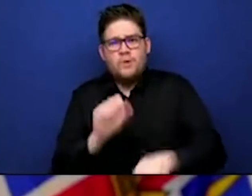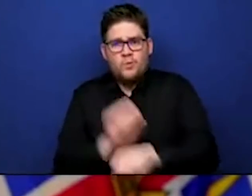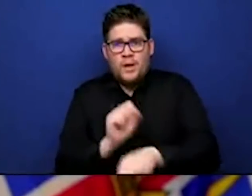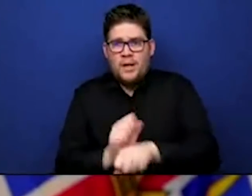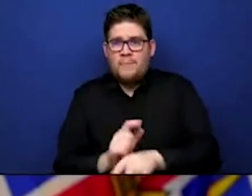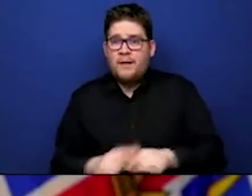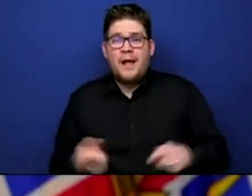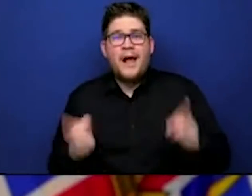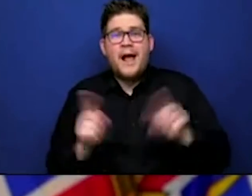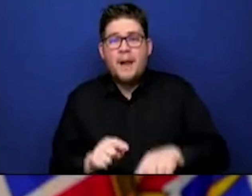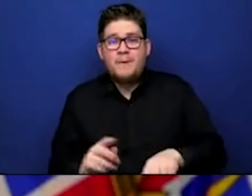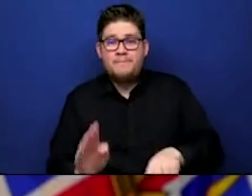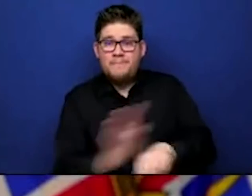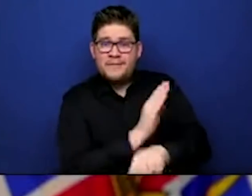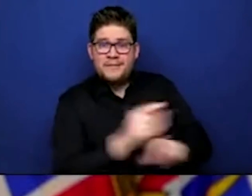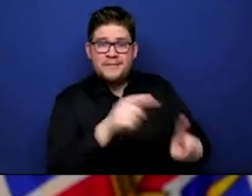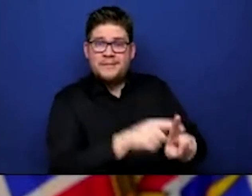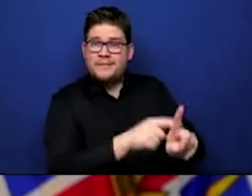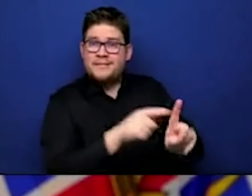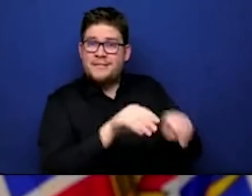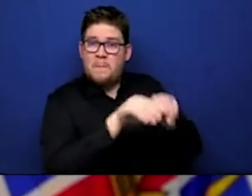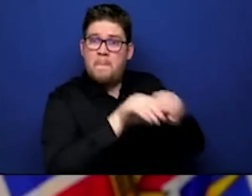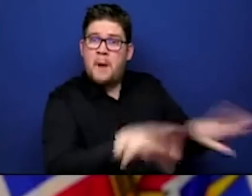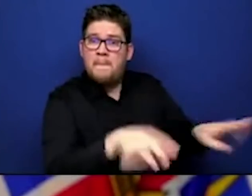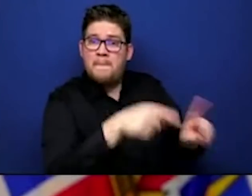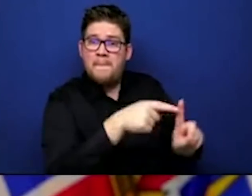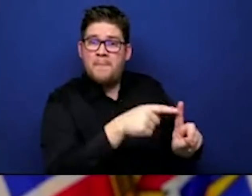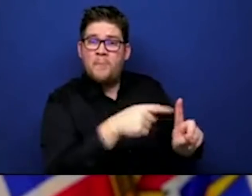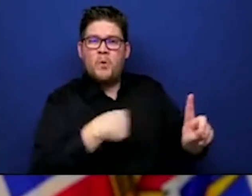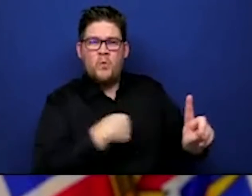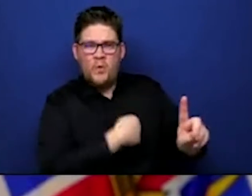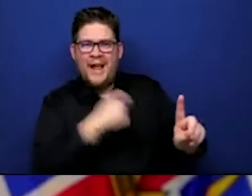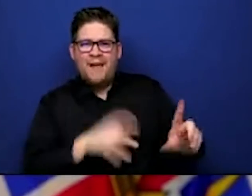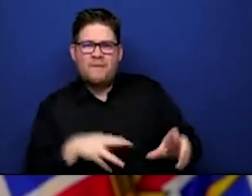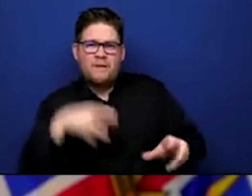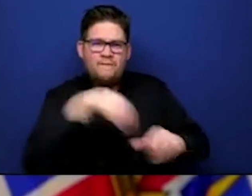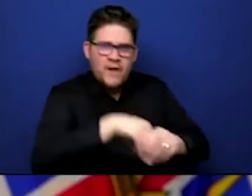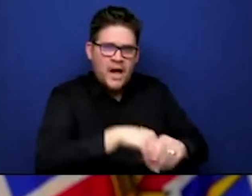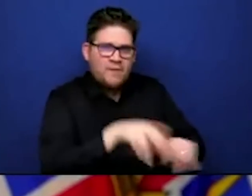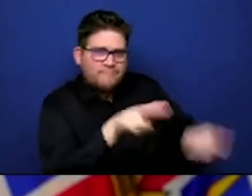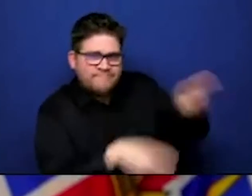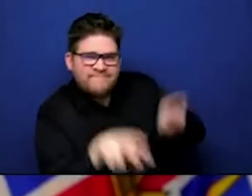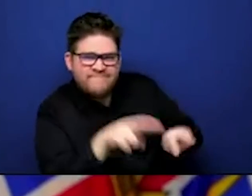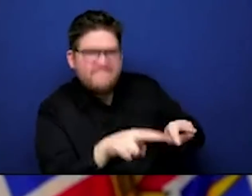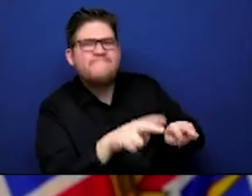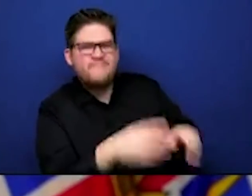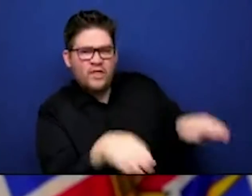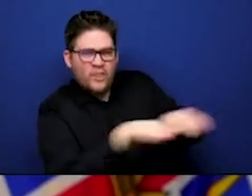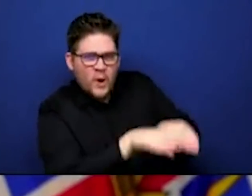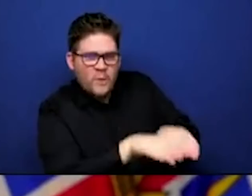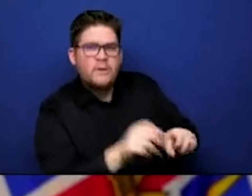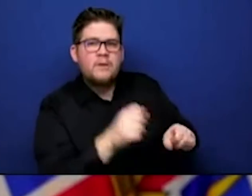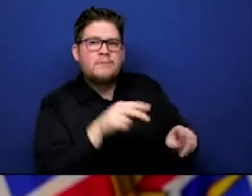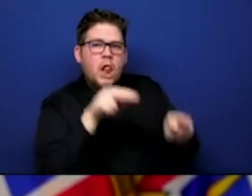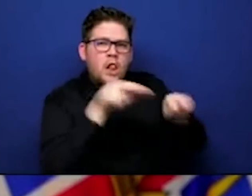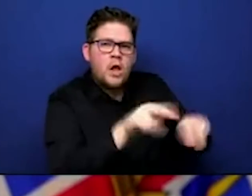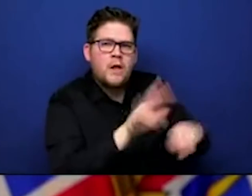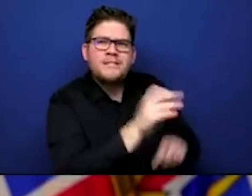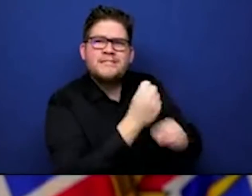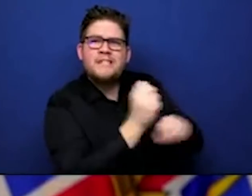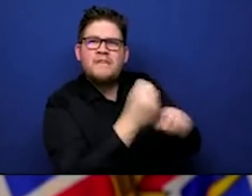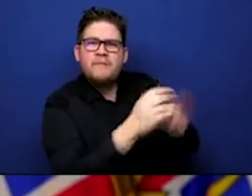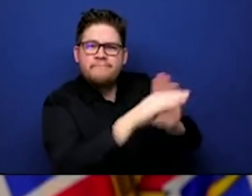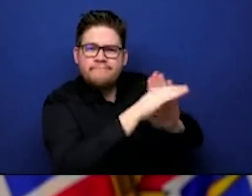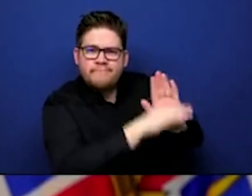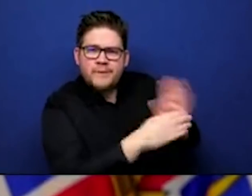action. Keeping people working with good COVID safety plans and supporting businesses where transmission has happened is the